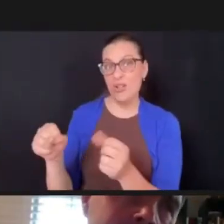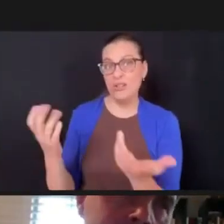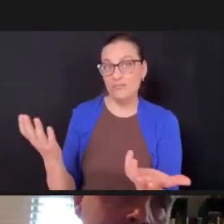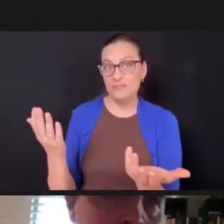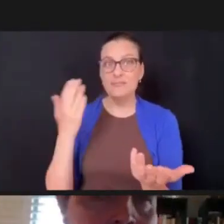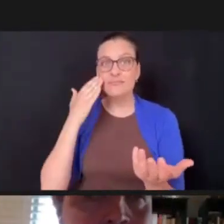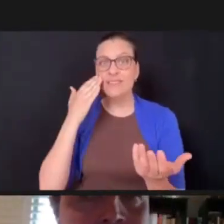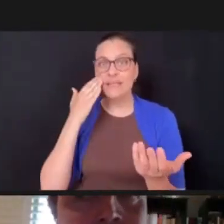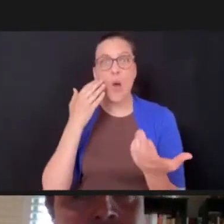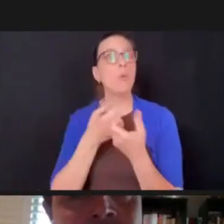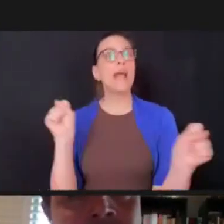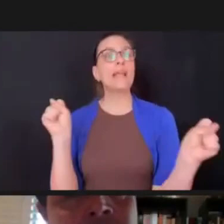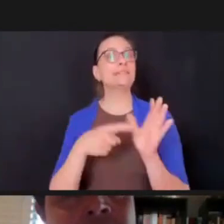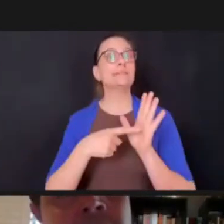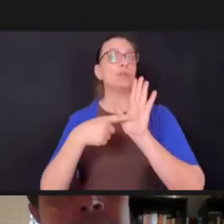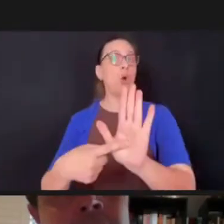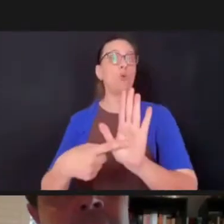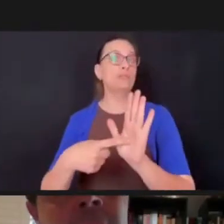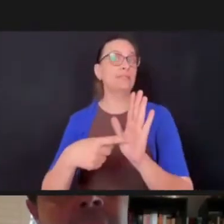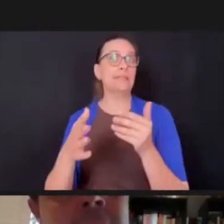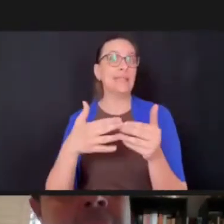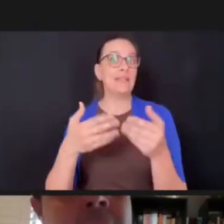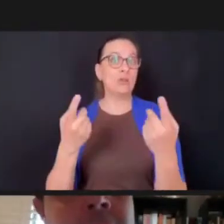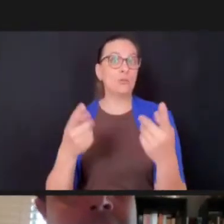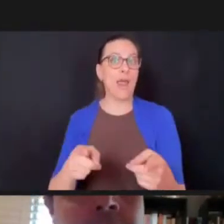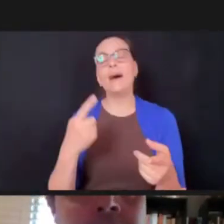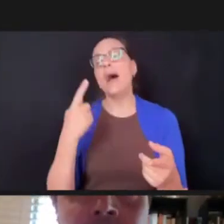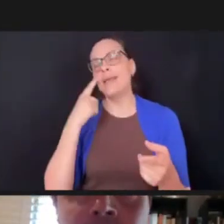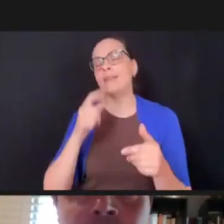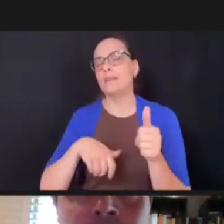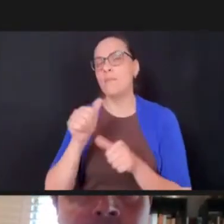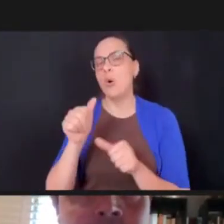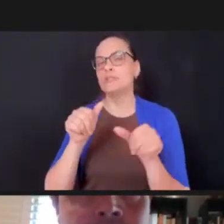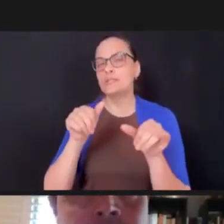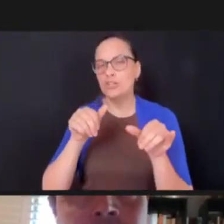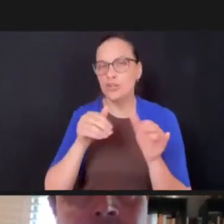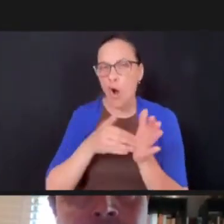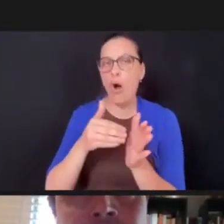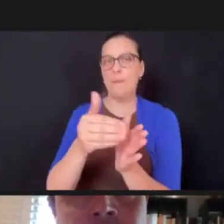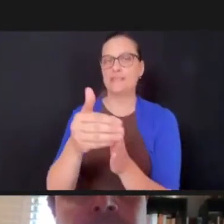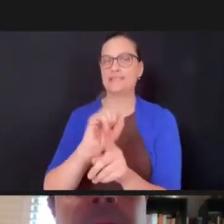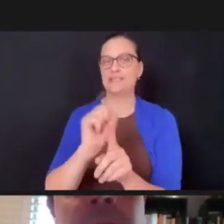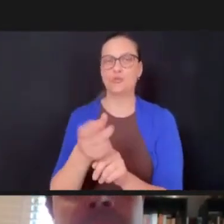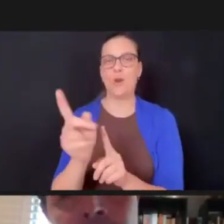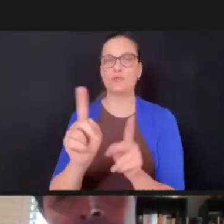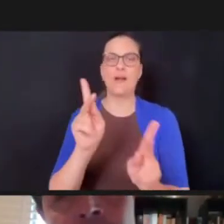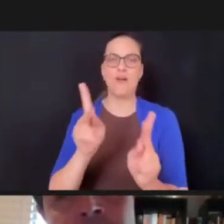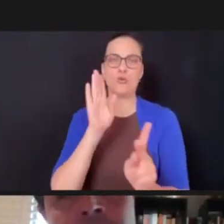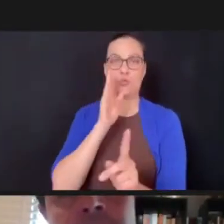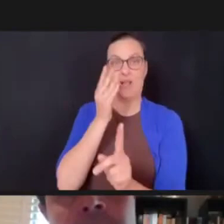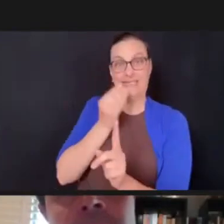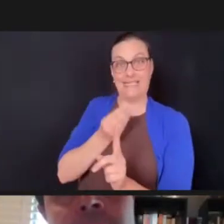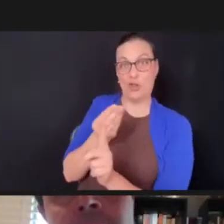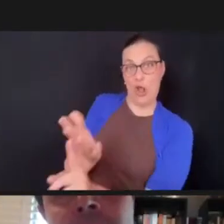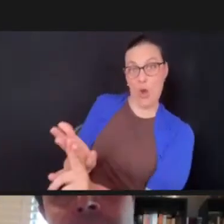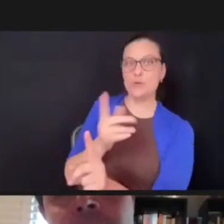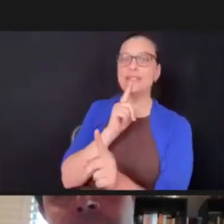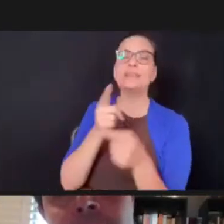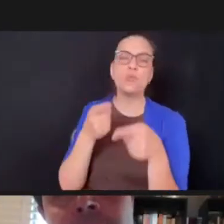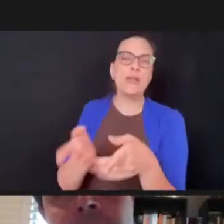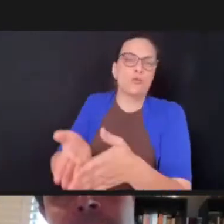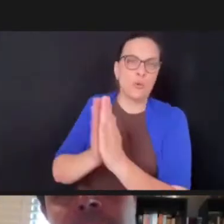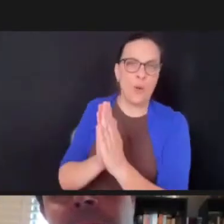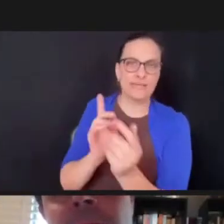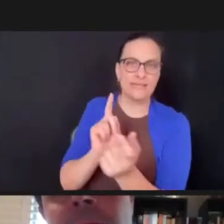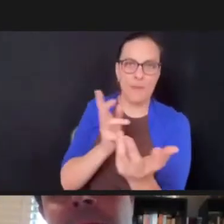disclosing even when I think the most common situation where folks are disclosing is when you're requesting an accommodation, but that isn't necessarily the only